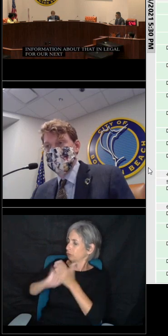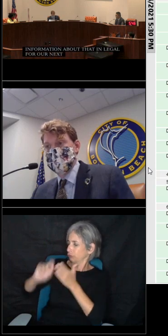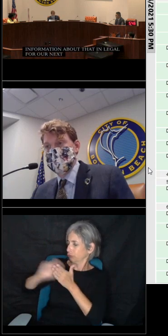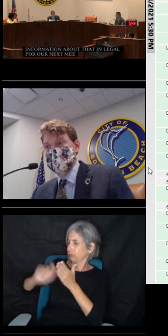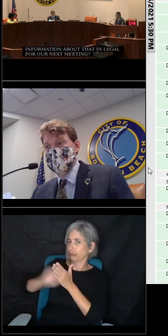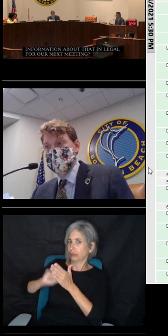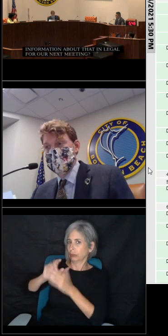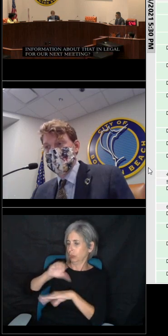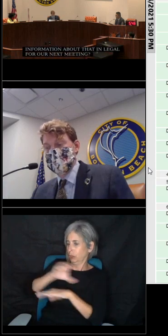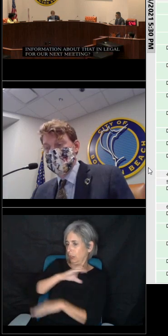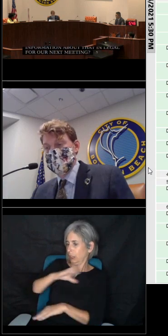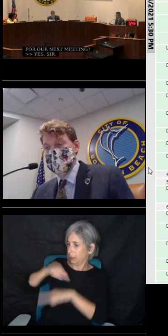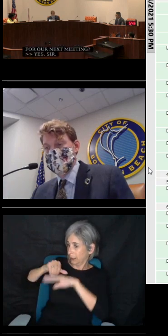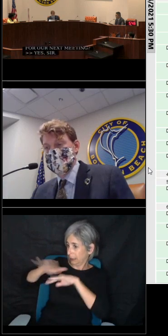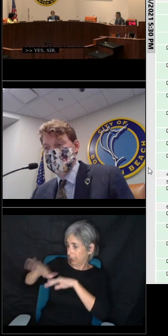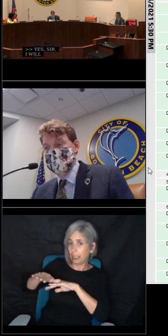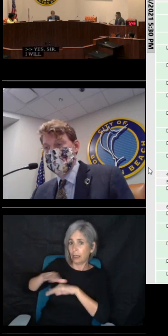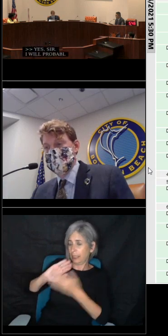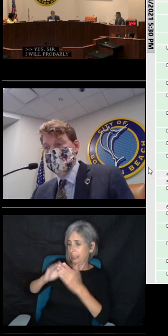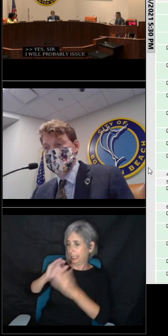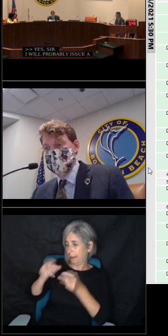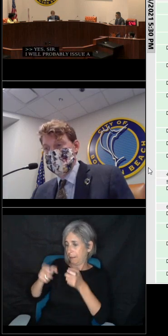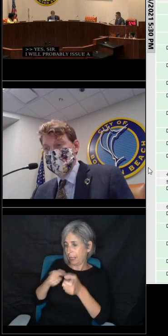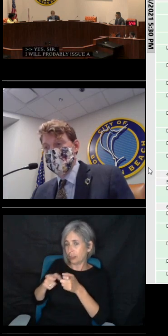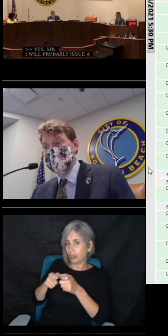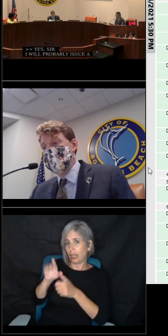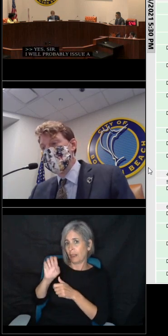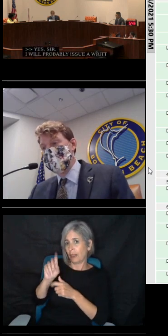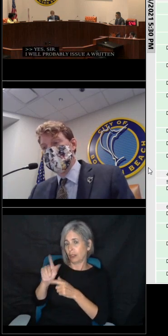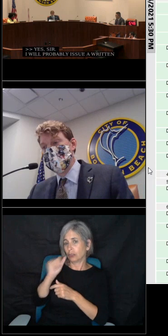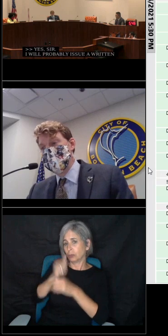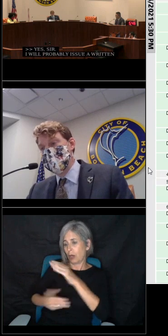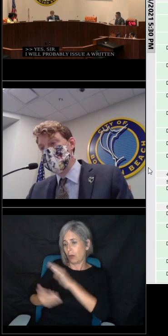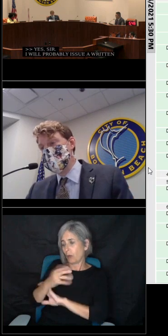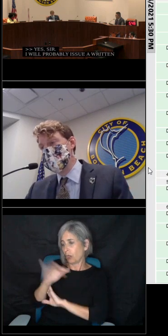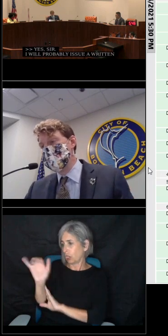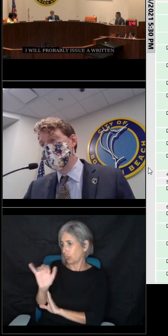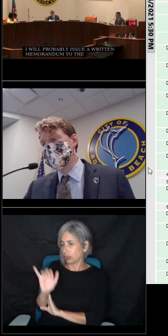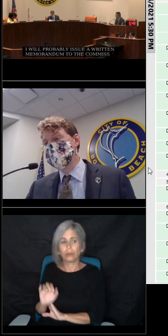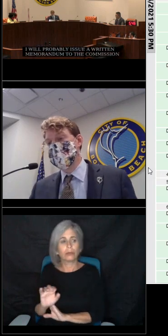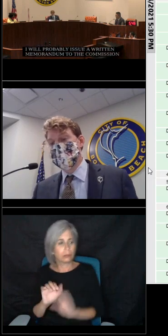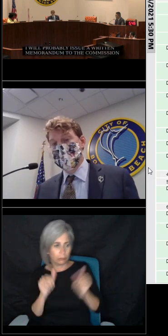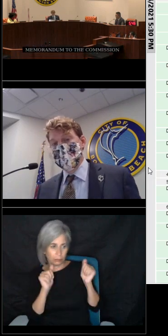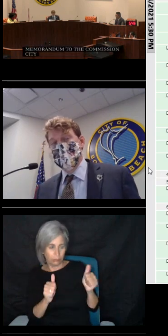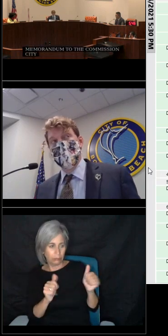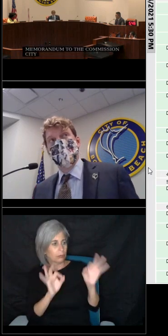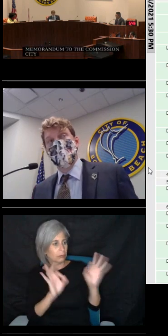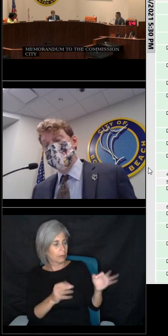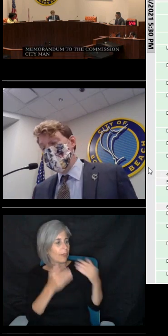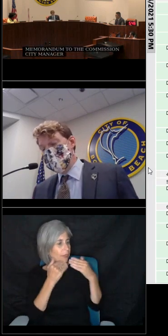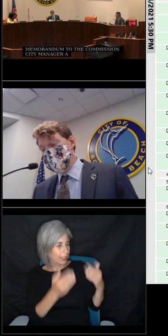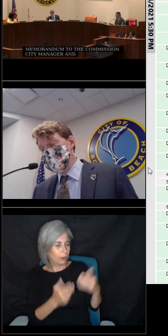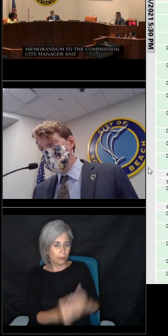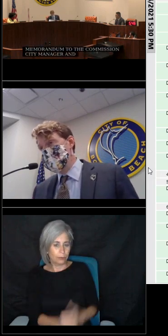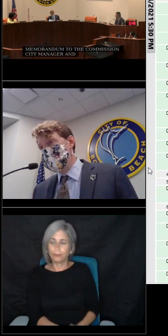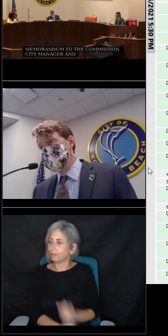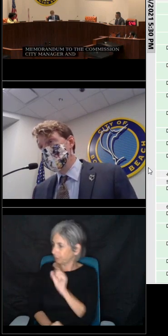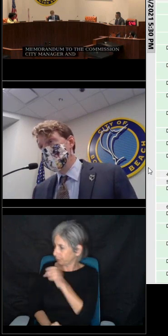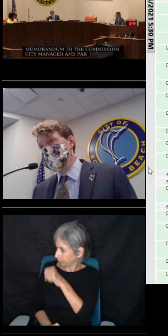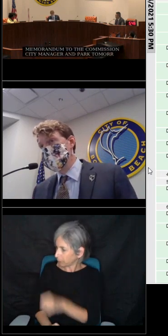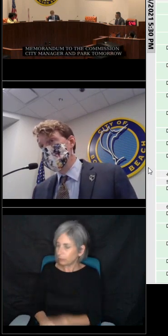the commission, city manager and clerk tomorrow morning. Okay, that's plenty good. Thank you. Yeah.